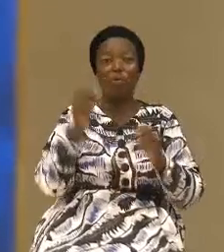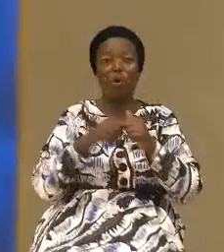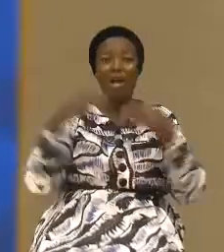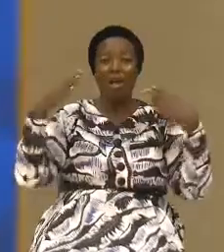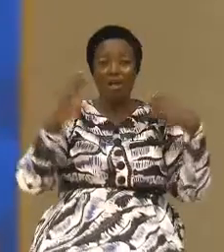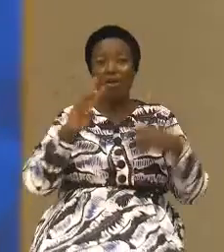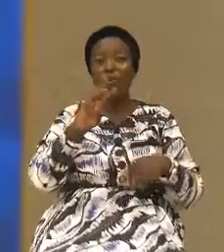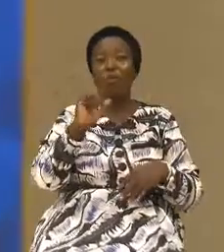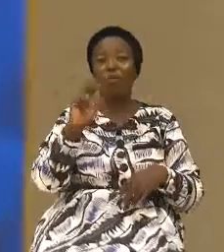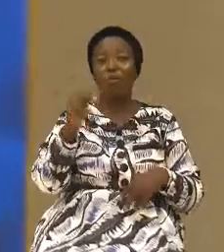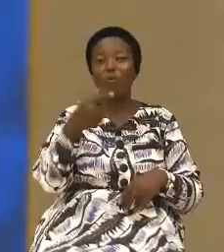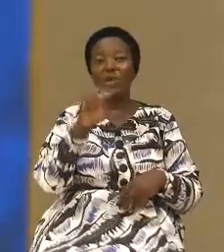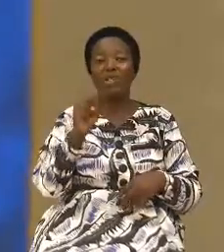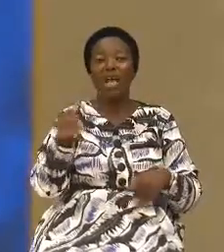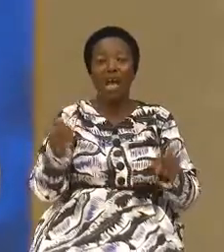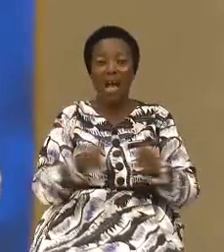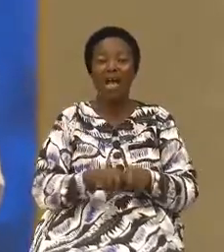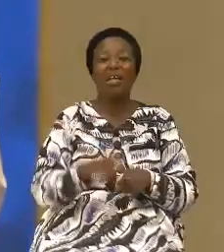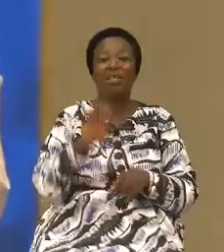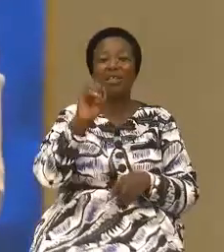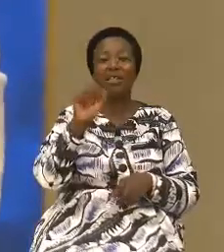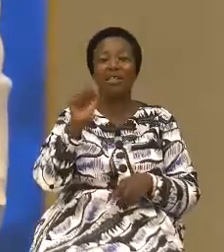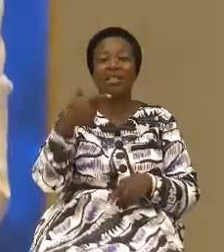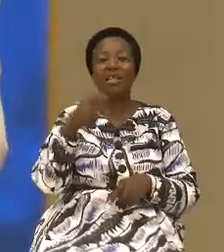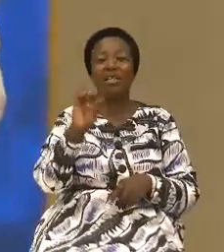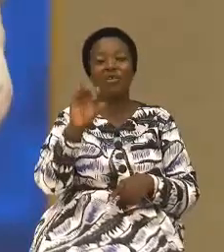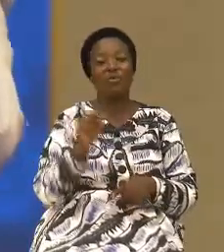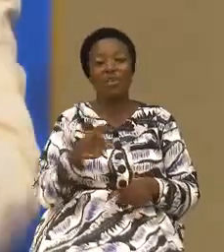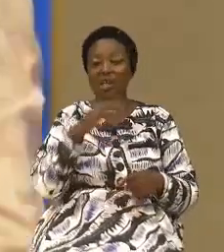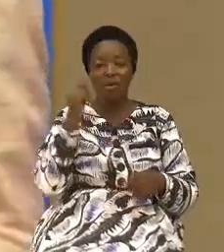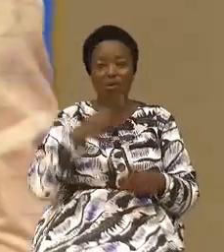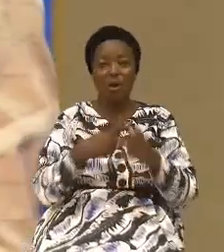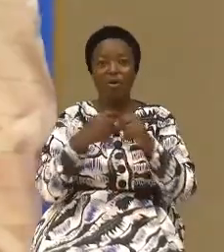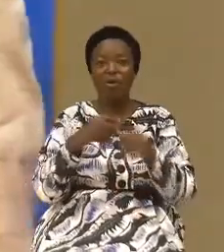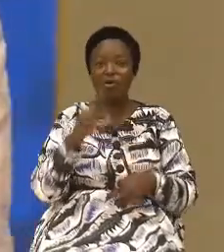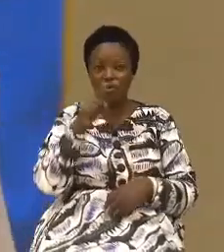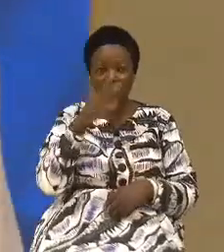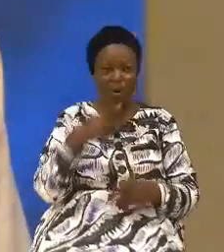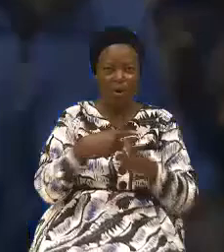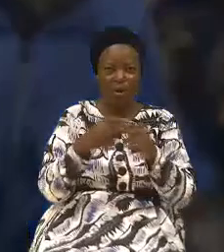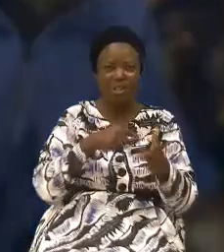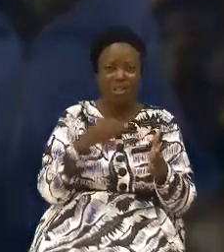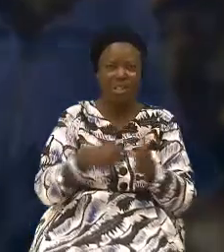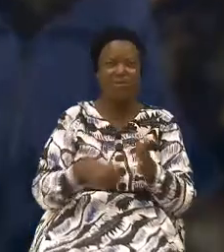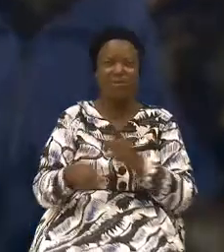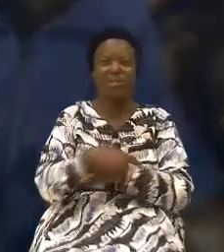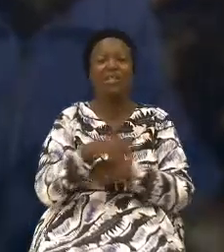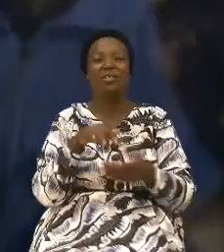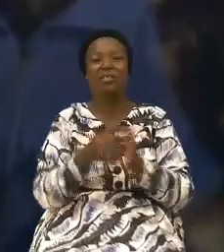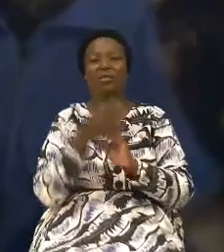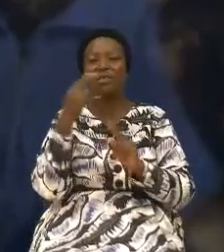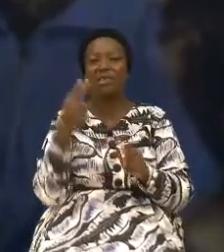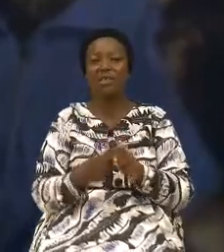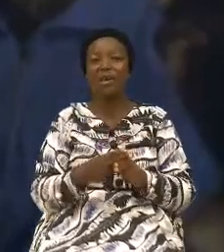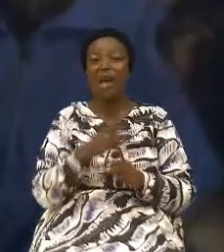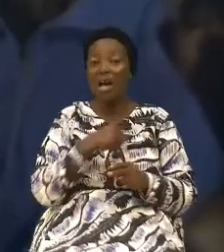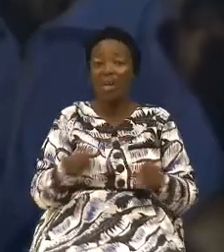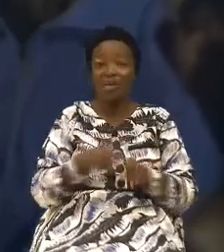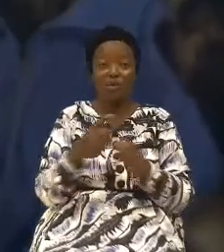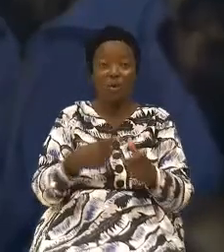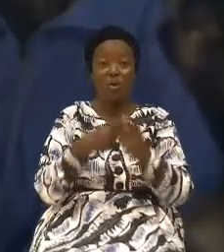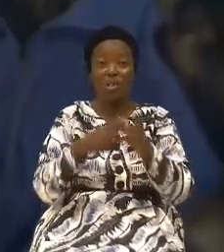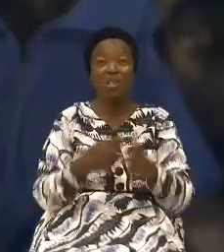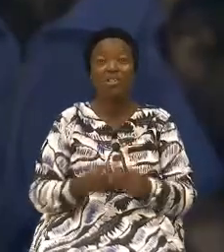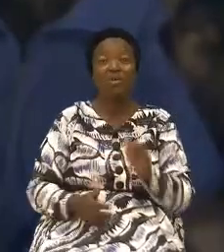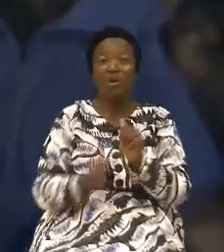as eagles. They shall run. You will run this race before you. And as you are running the race and